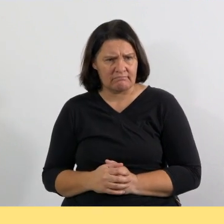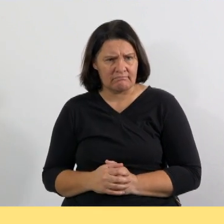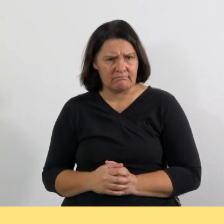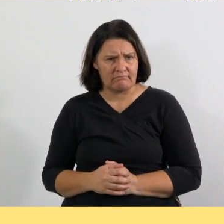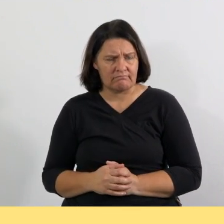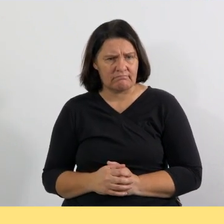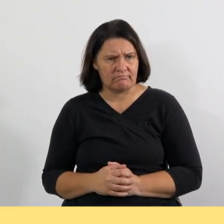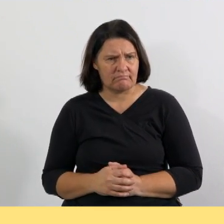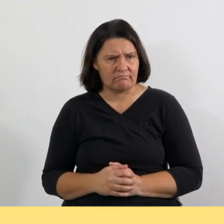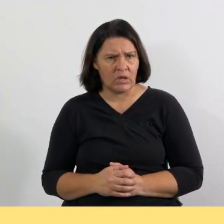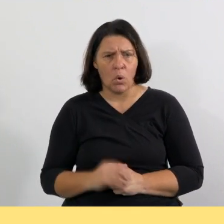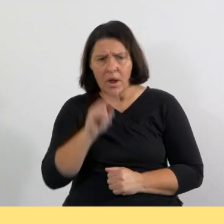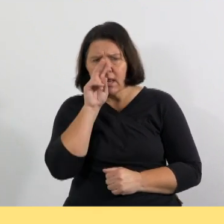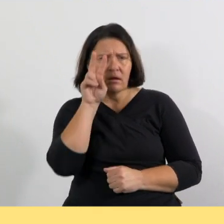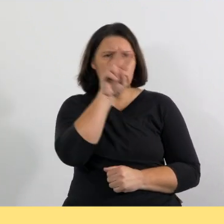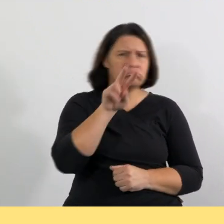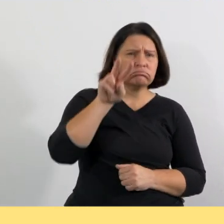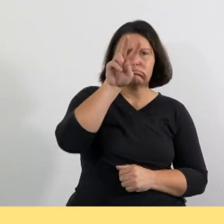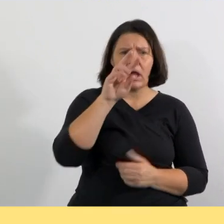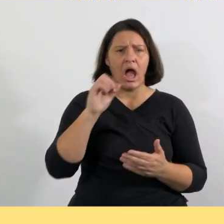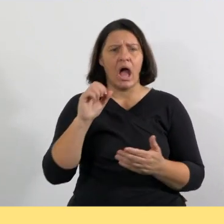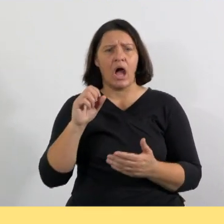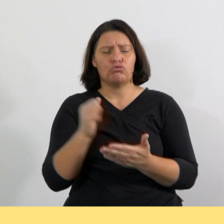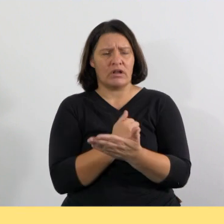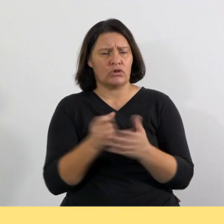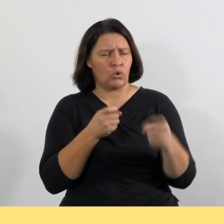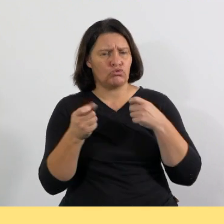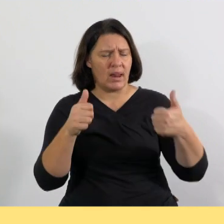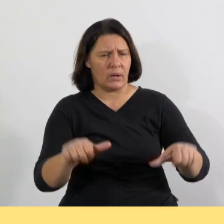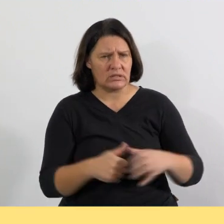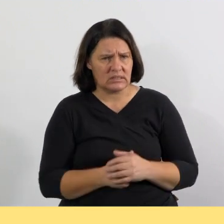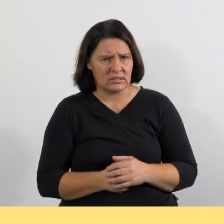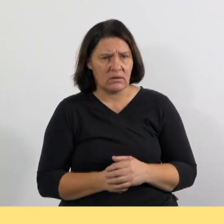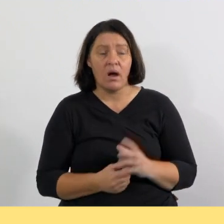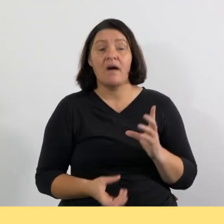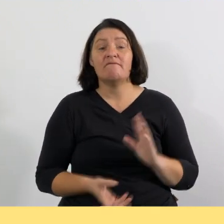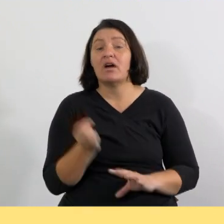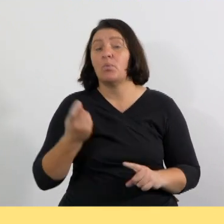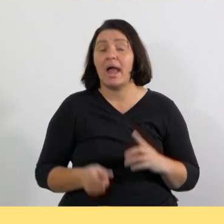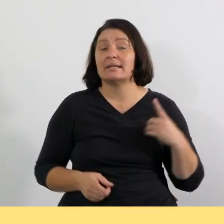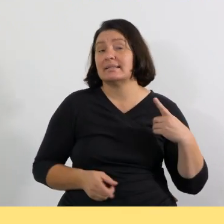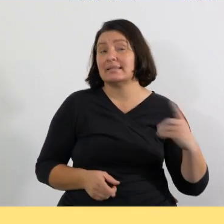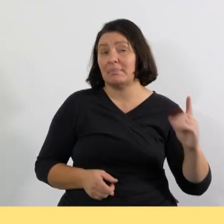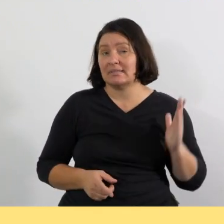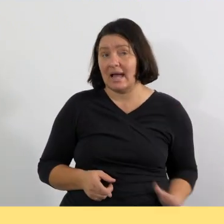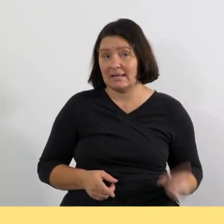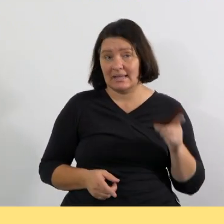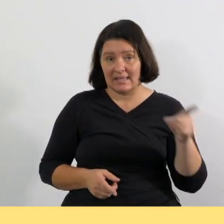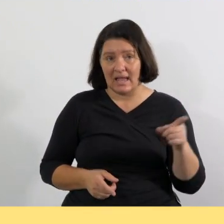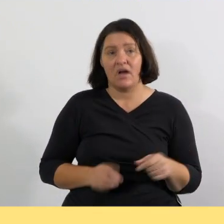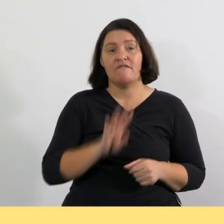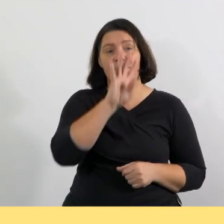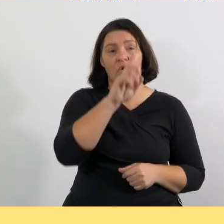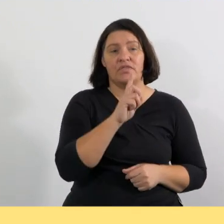4,620. There it is. We need to look for it in the creditors control account. You find it on the debit side. There it